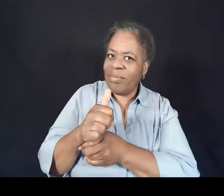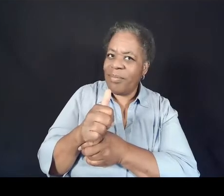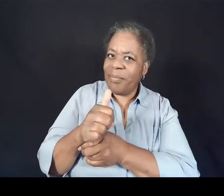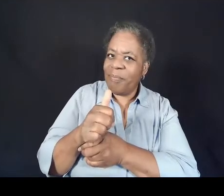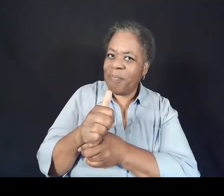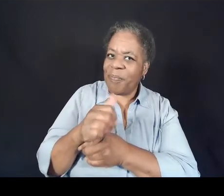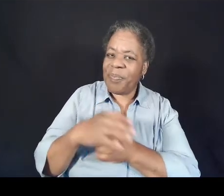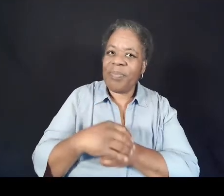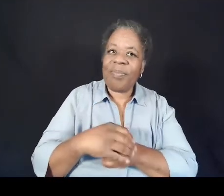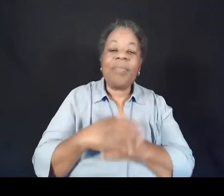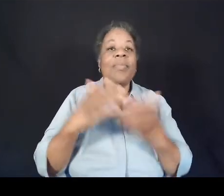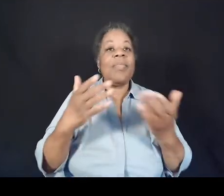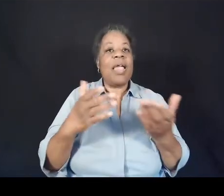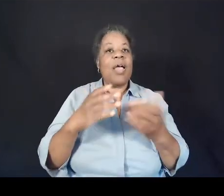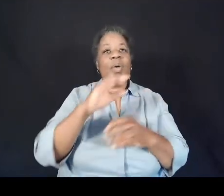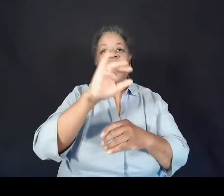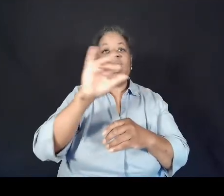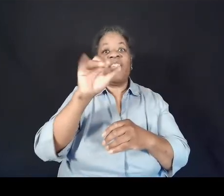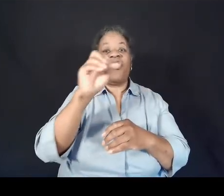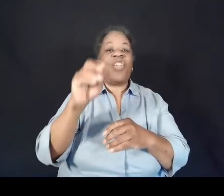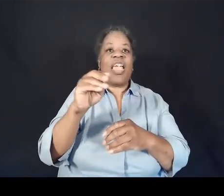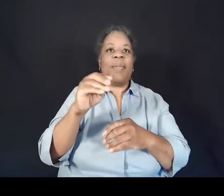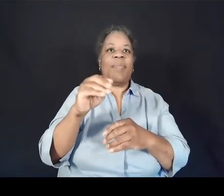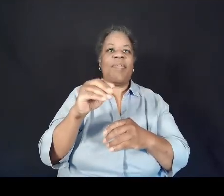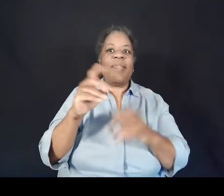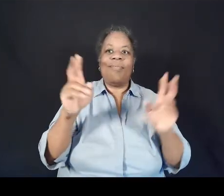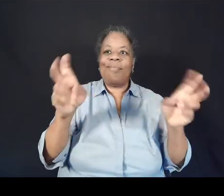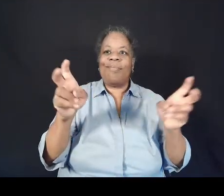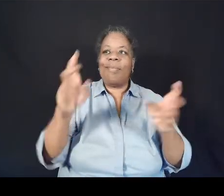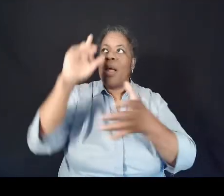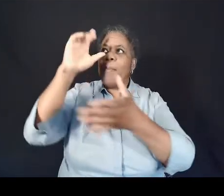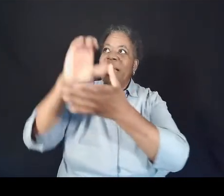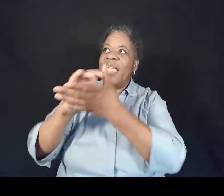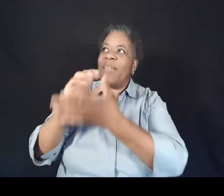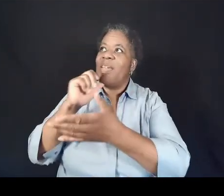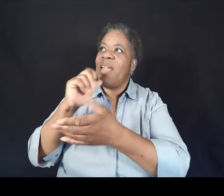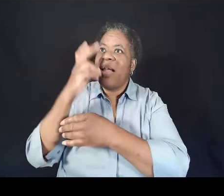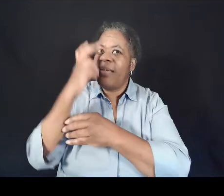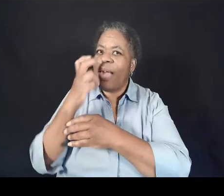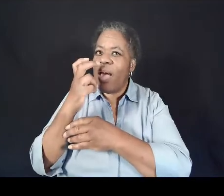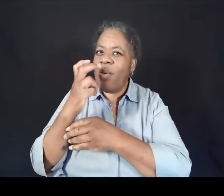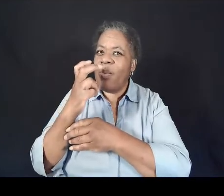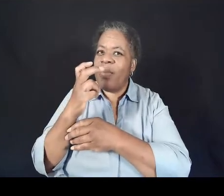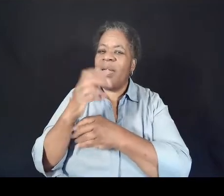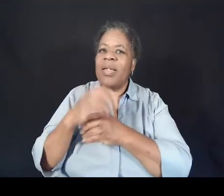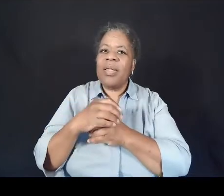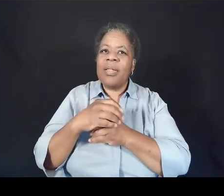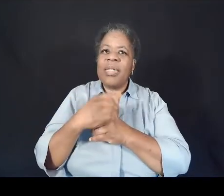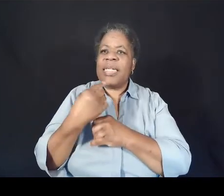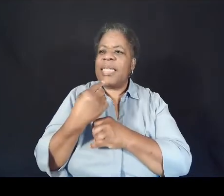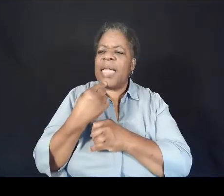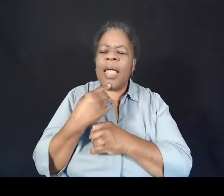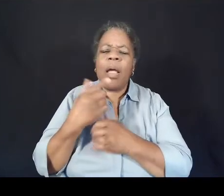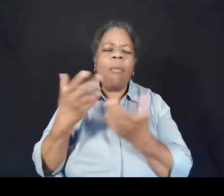Now, when James says you must believe and not doubt, he's not saying you have to suppress your doubts and grit